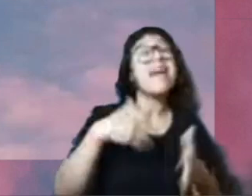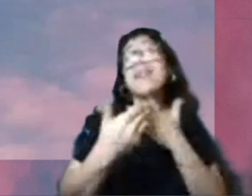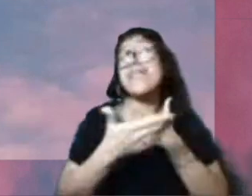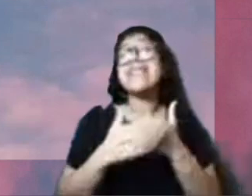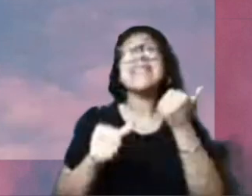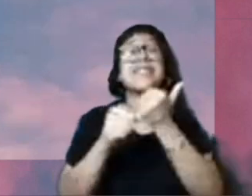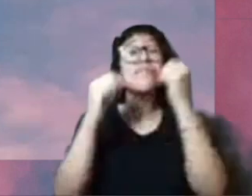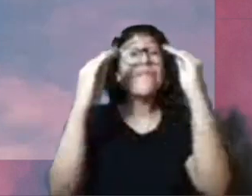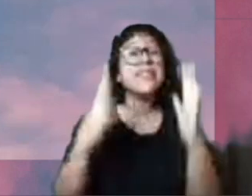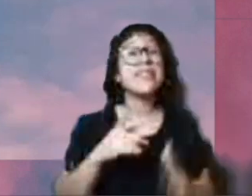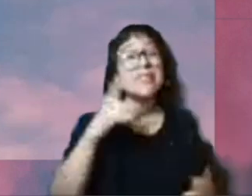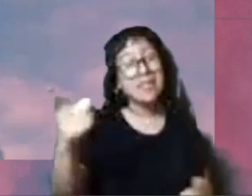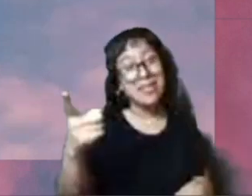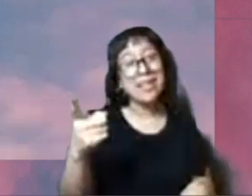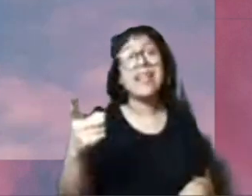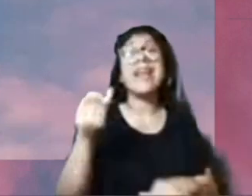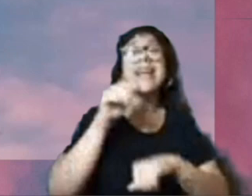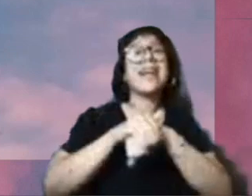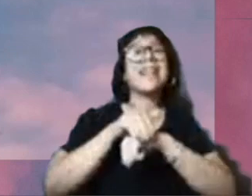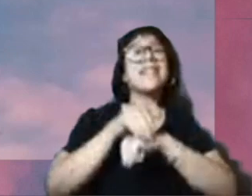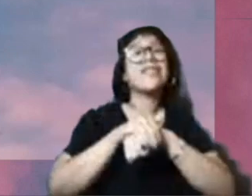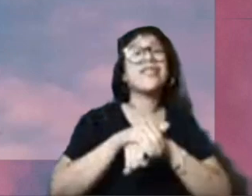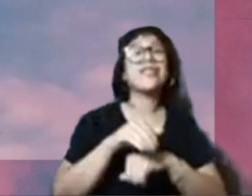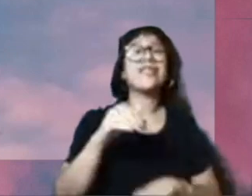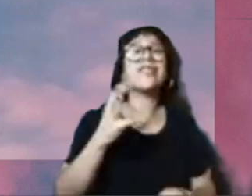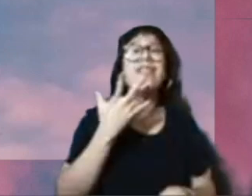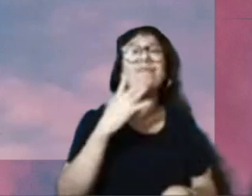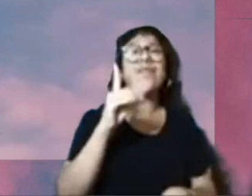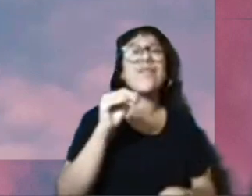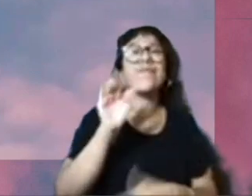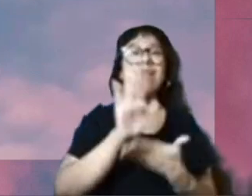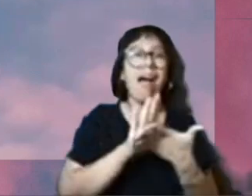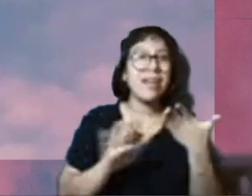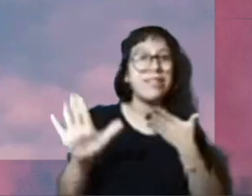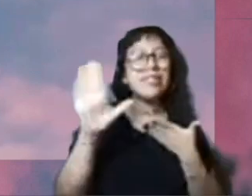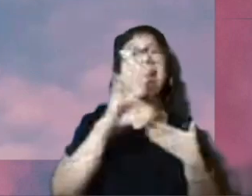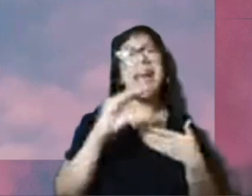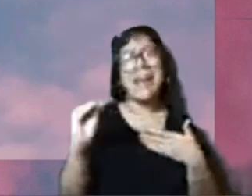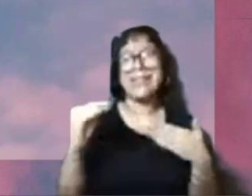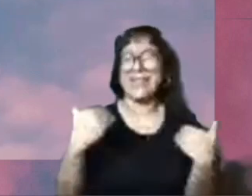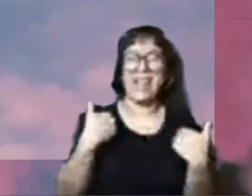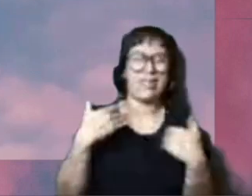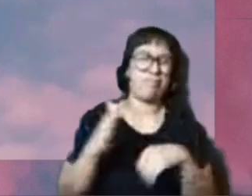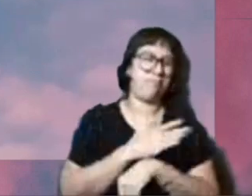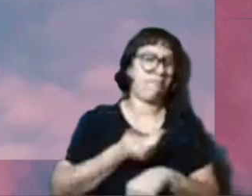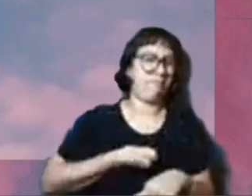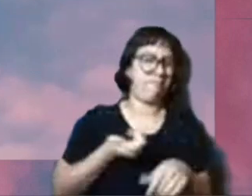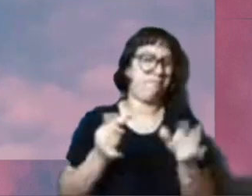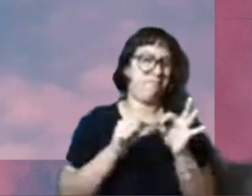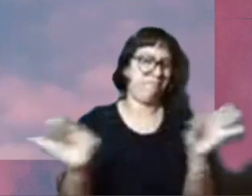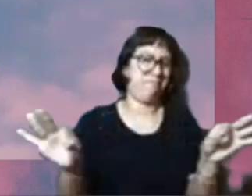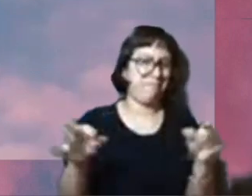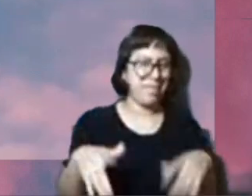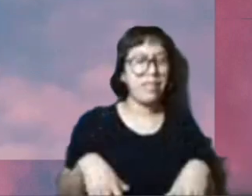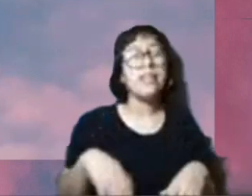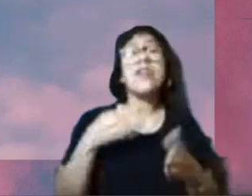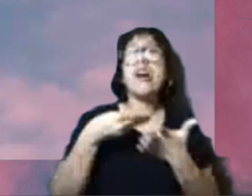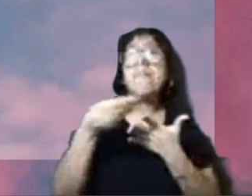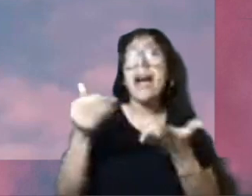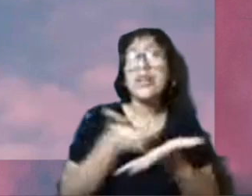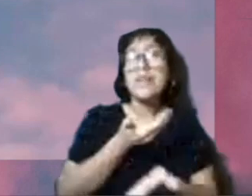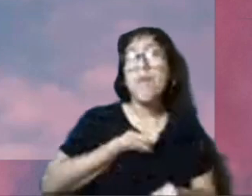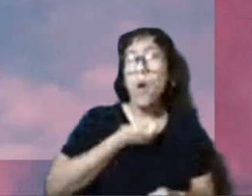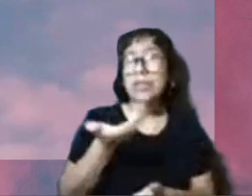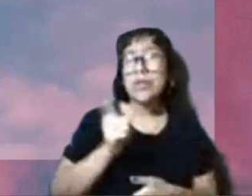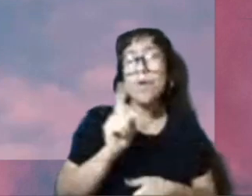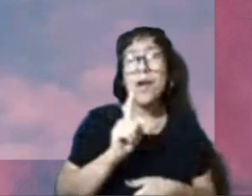assistant professor of English at Colorado College, and he has bars. So you can buy Nate's new poetry